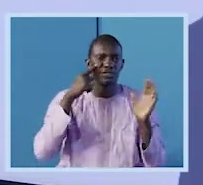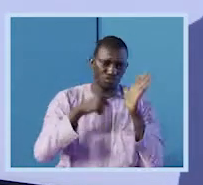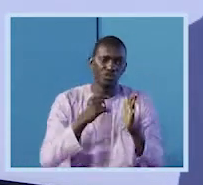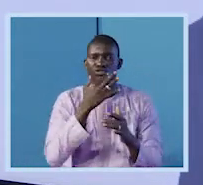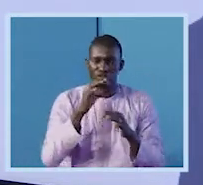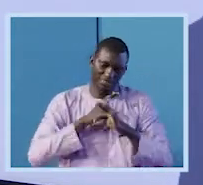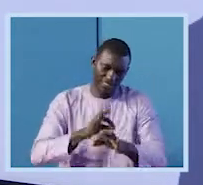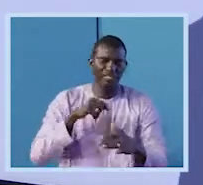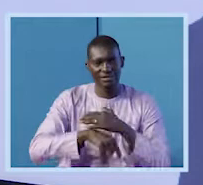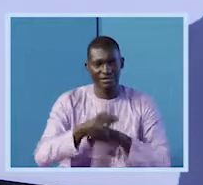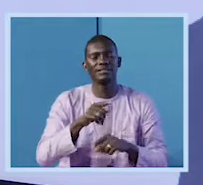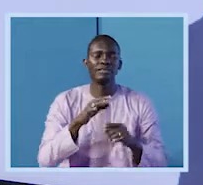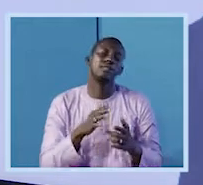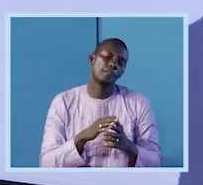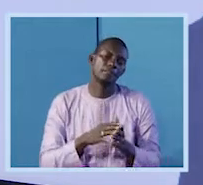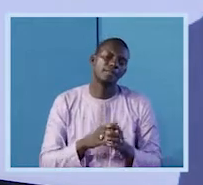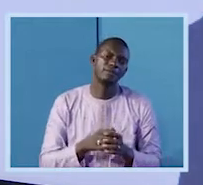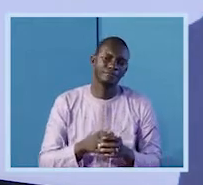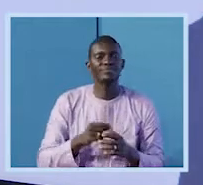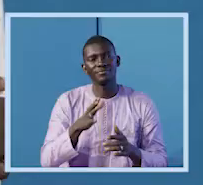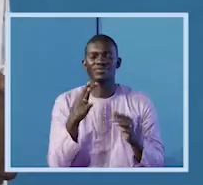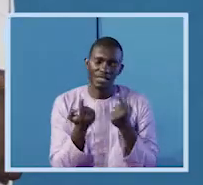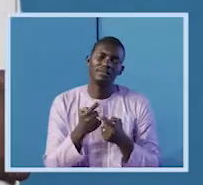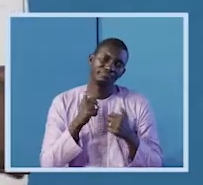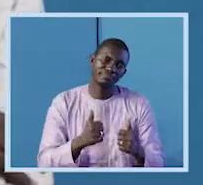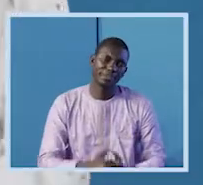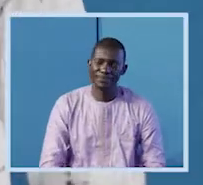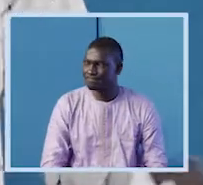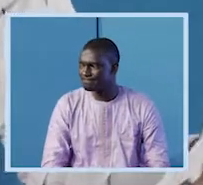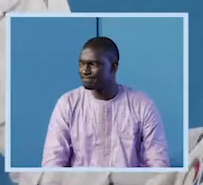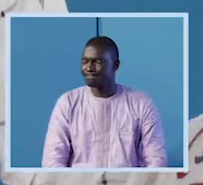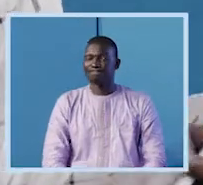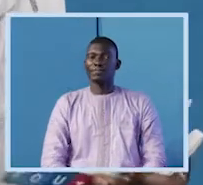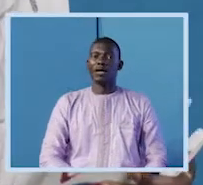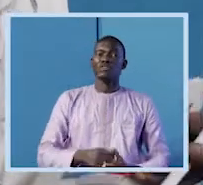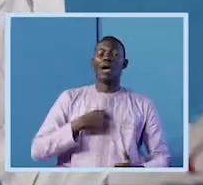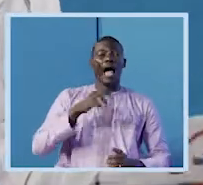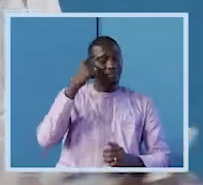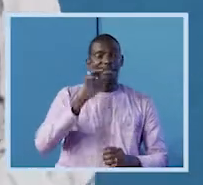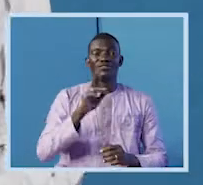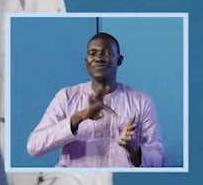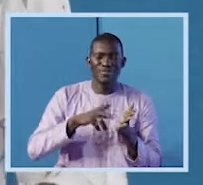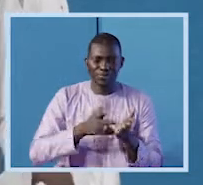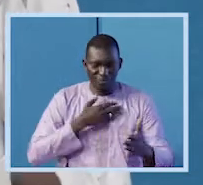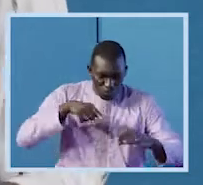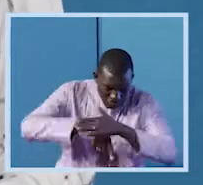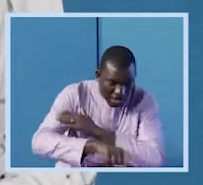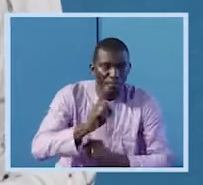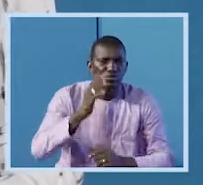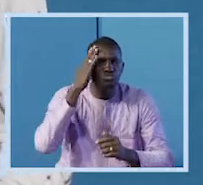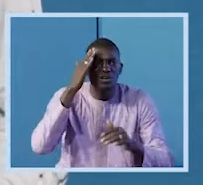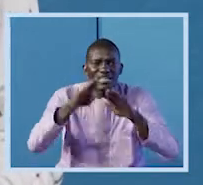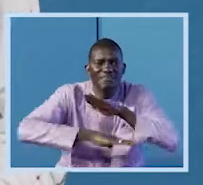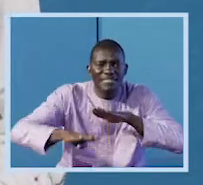interest in disability. So this is about 3 years ago. Amazing. This is amazing. I think it doesn't mean that we have to go deep, but just knowing the